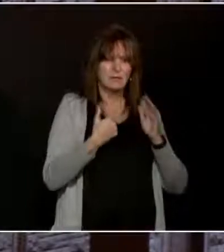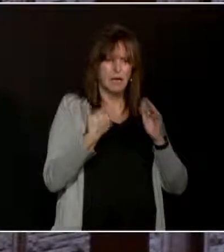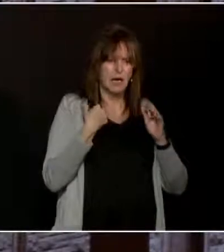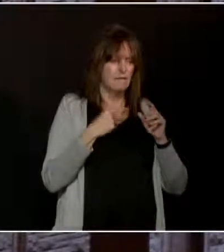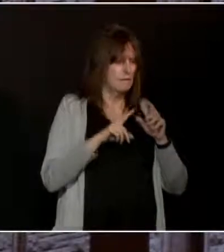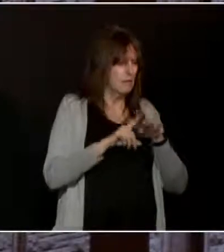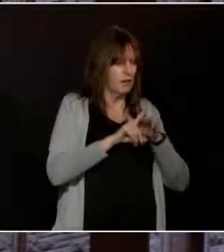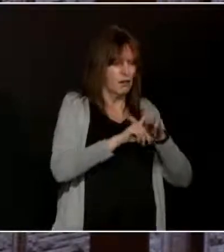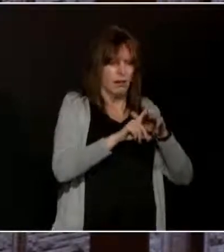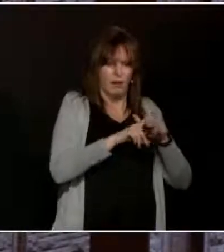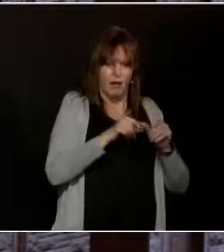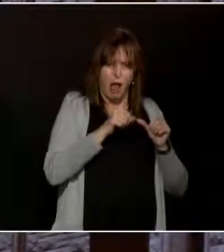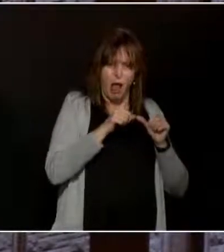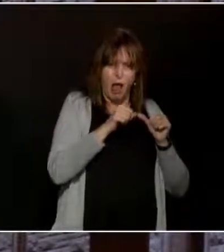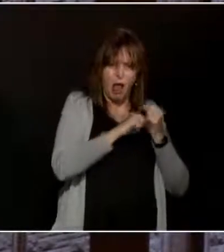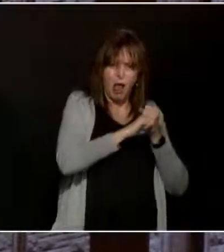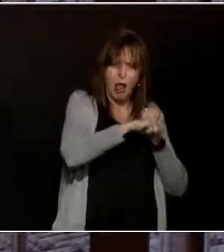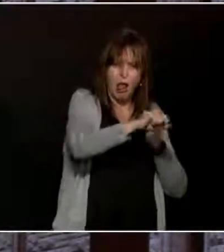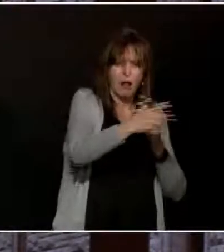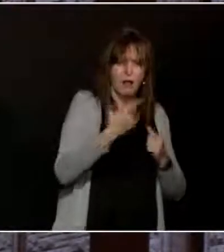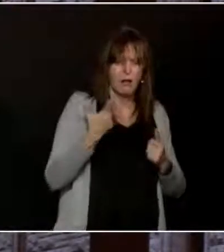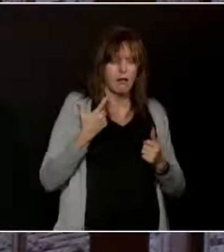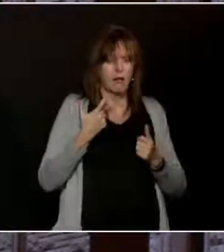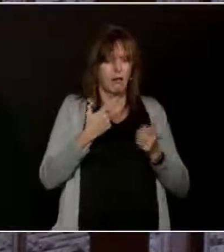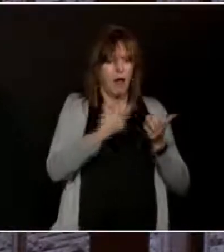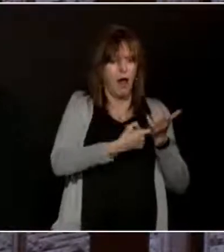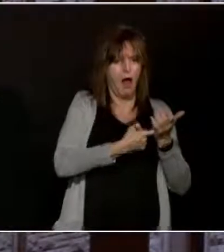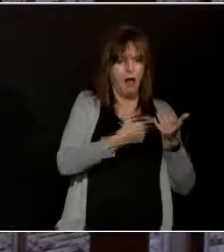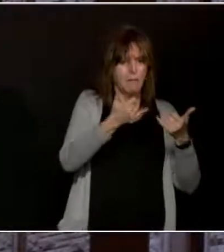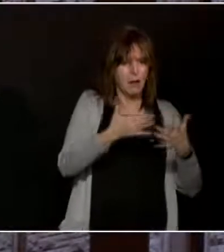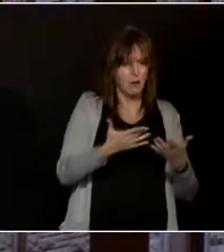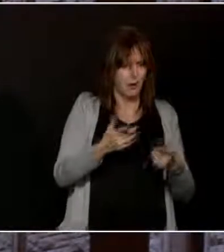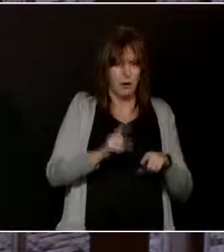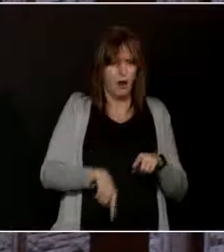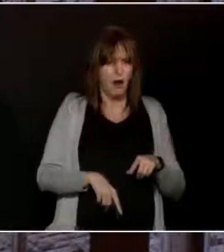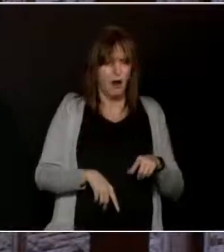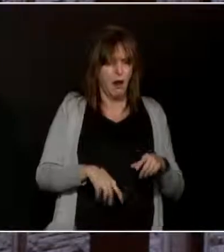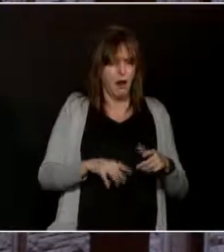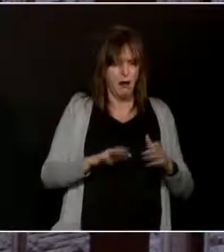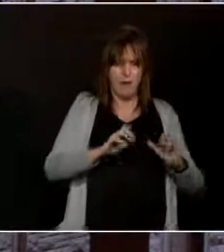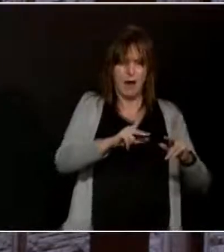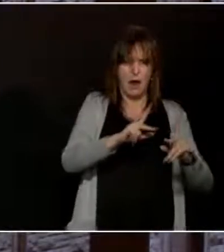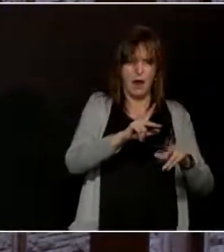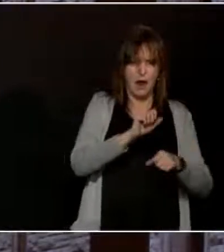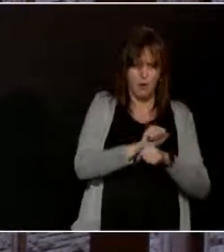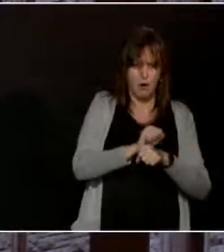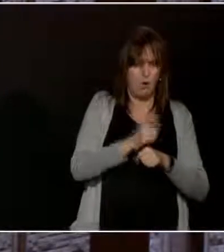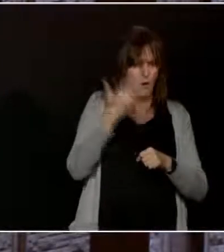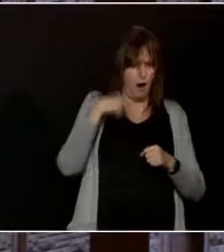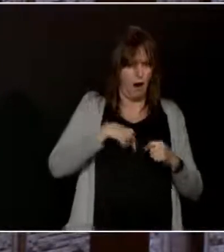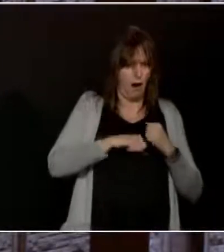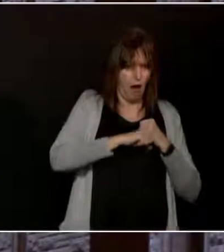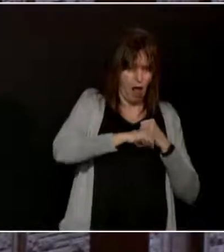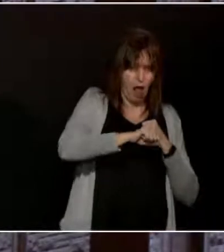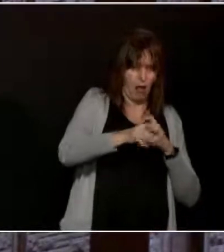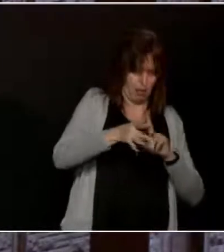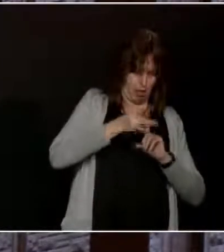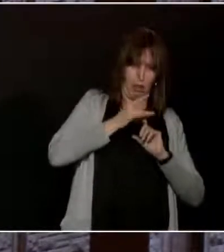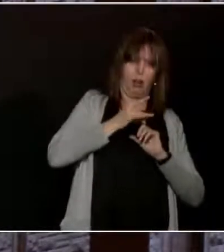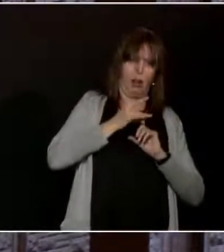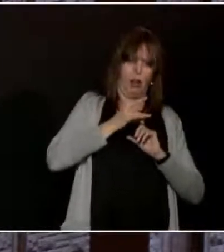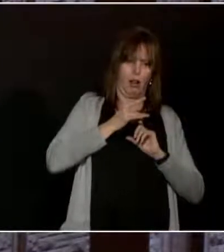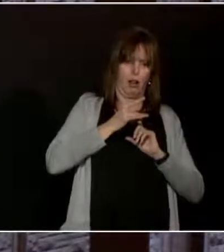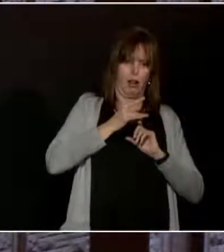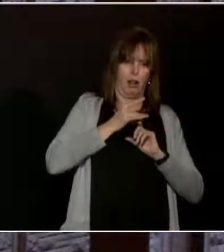sometimes those younger men have a sense of invincibility. But to get a virus because we were not careful with them would be a terrible waste of all